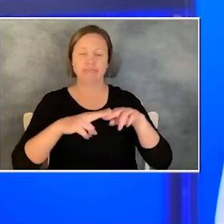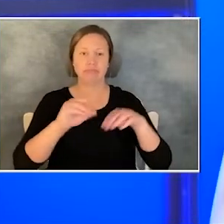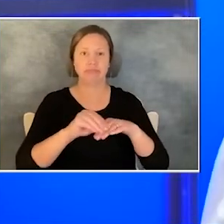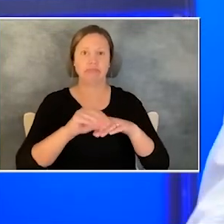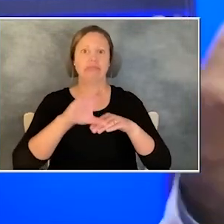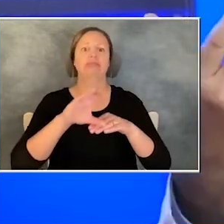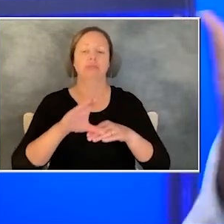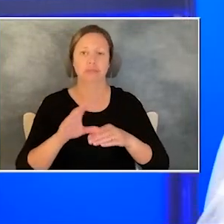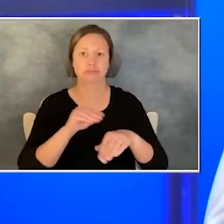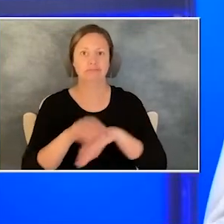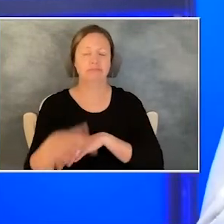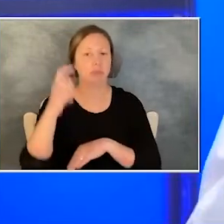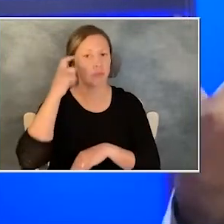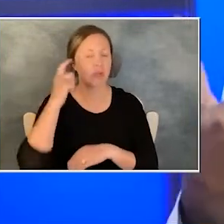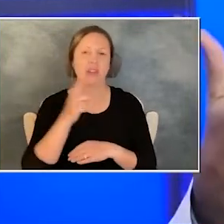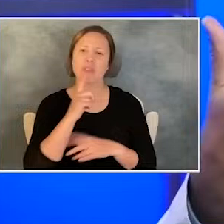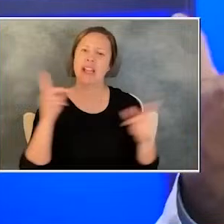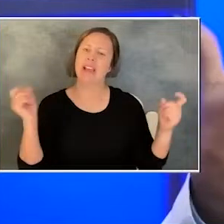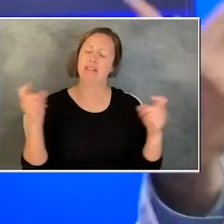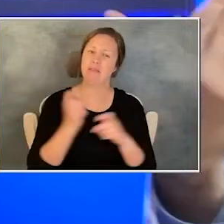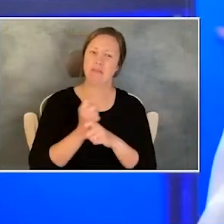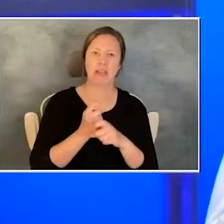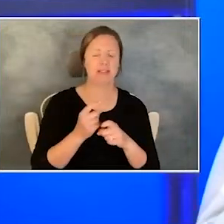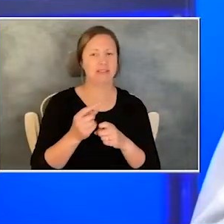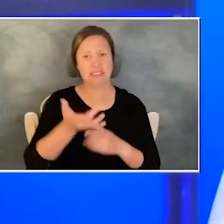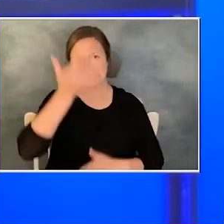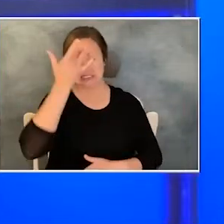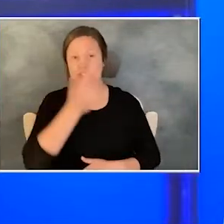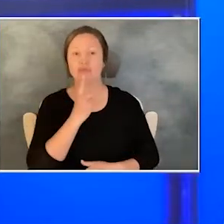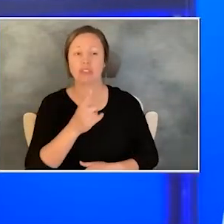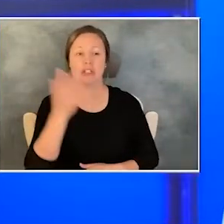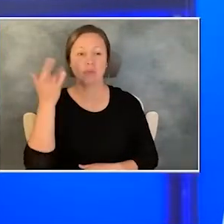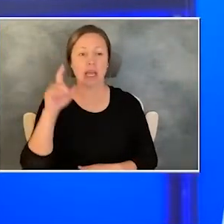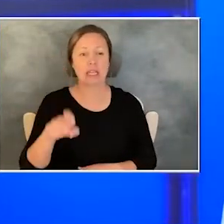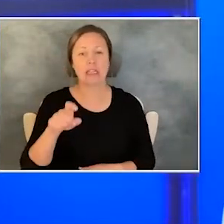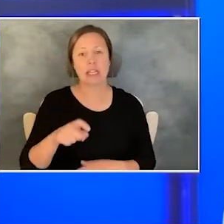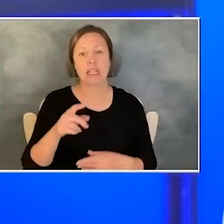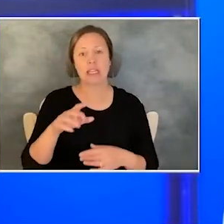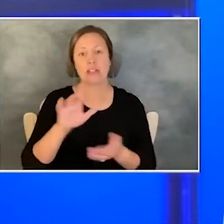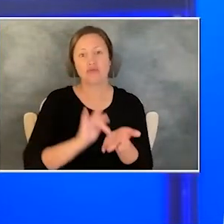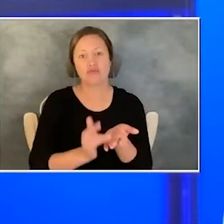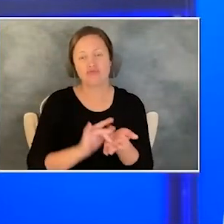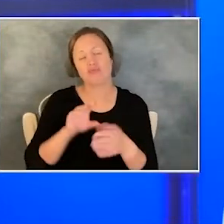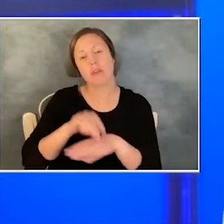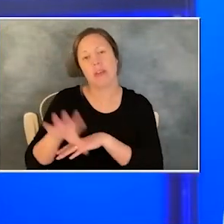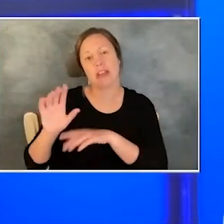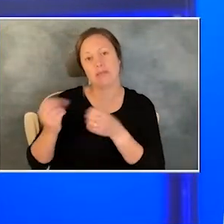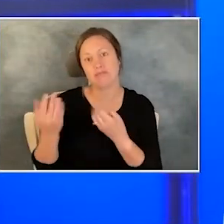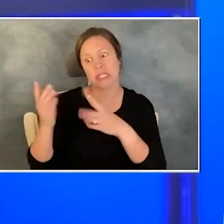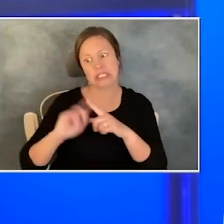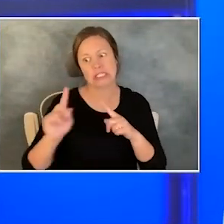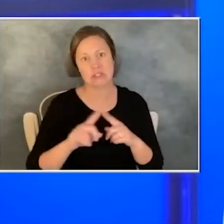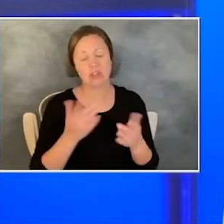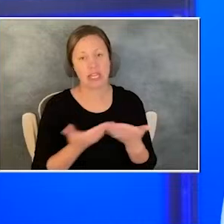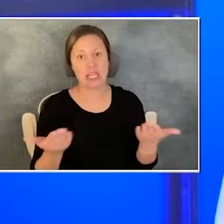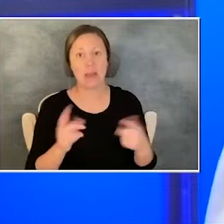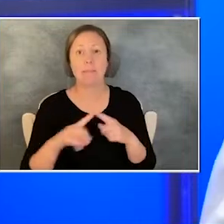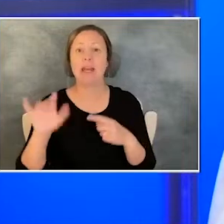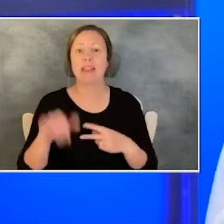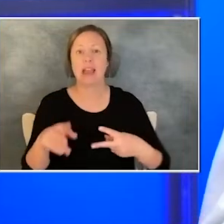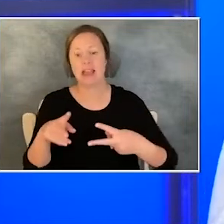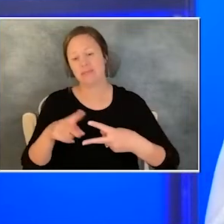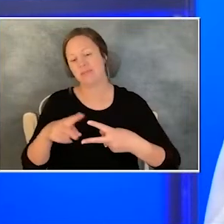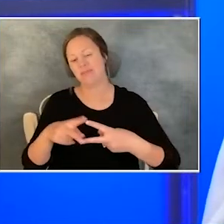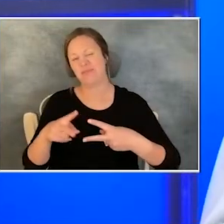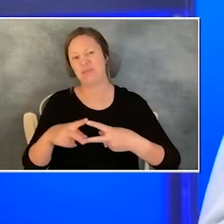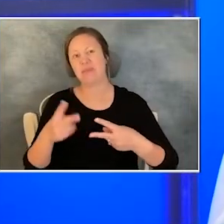disease, and that's why we're going to need drugs that go after multiple angles, but that buildup of amyloid plaques and tangles is